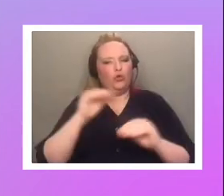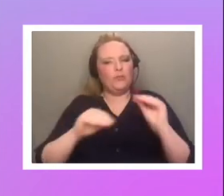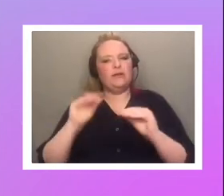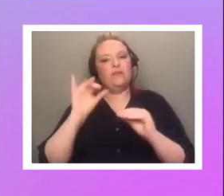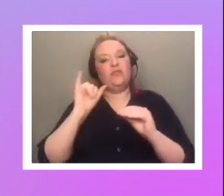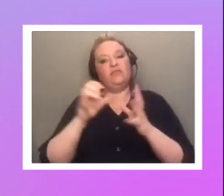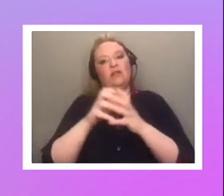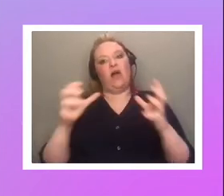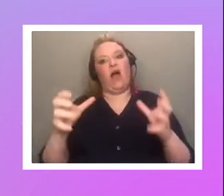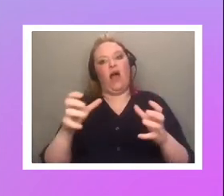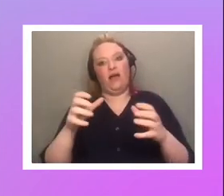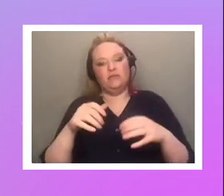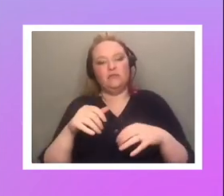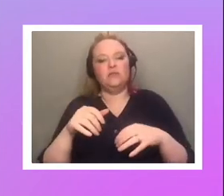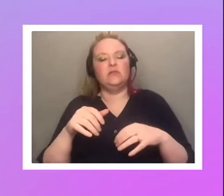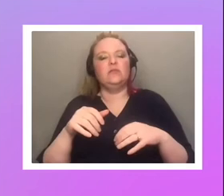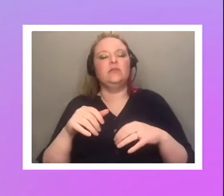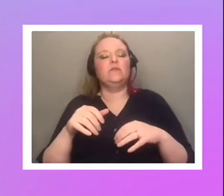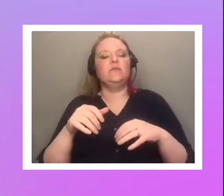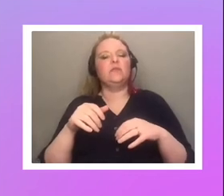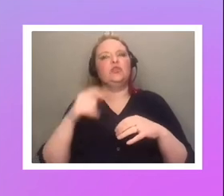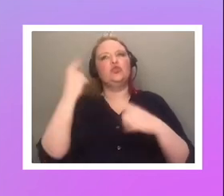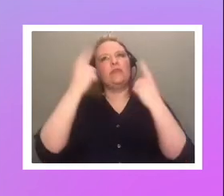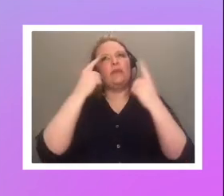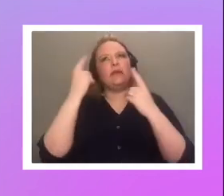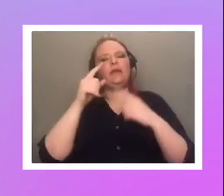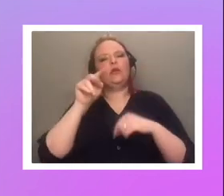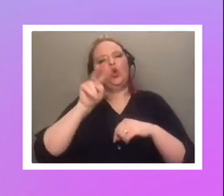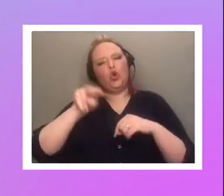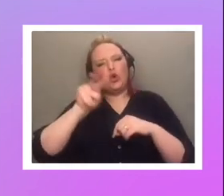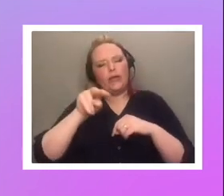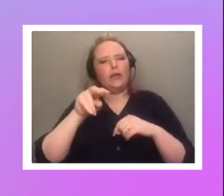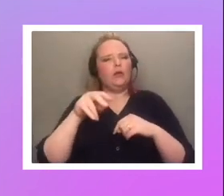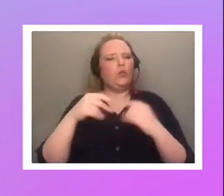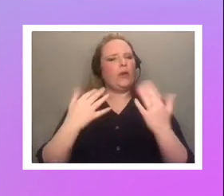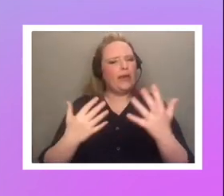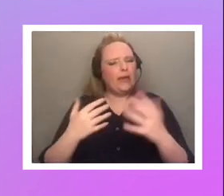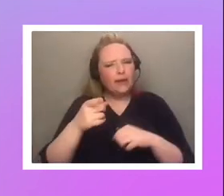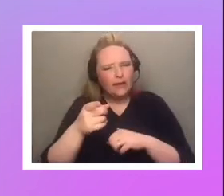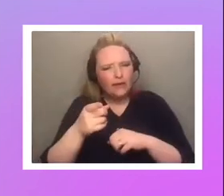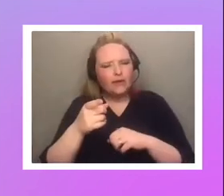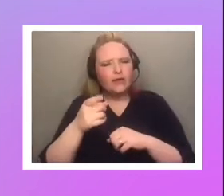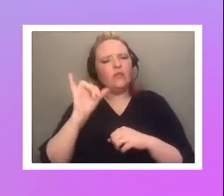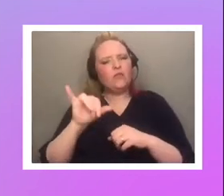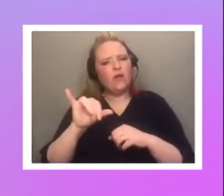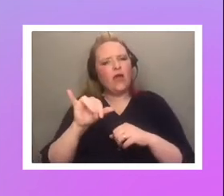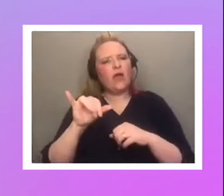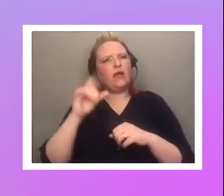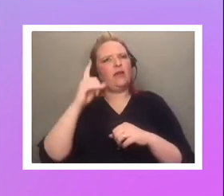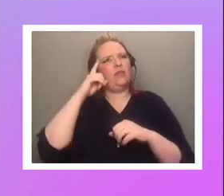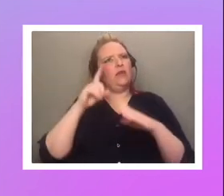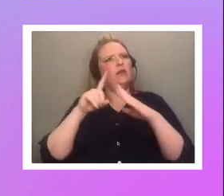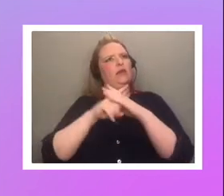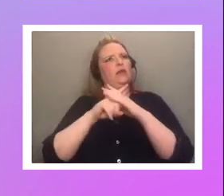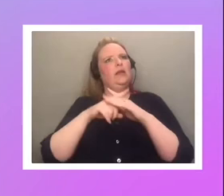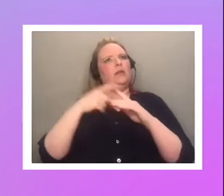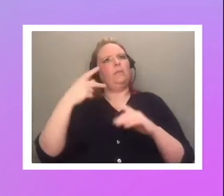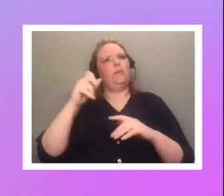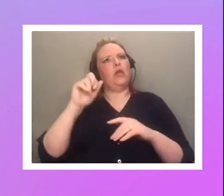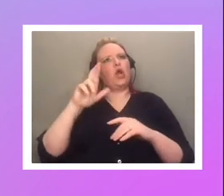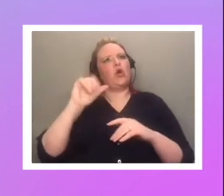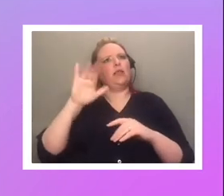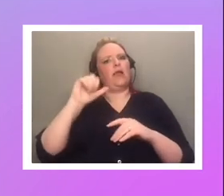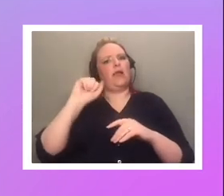And maybe you're looking at that and you're like, wait a second, that makes me think of parallax. And